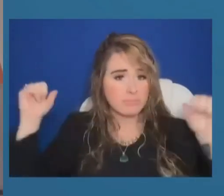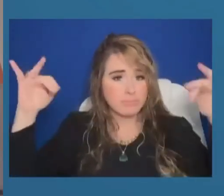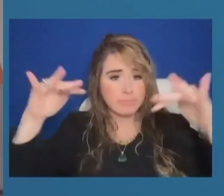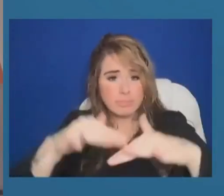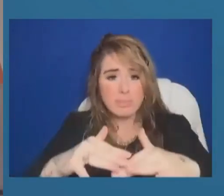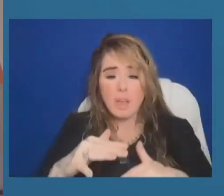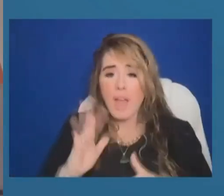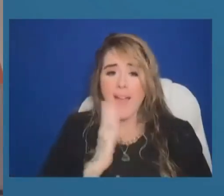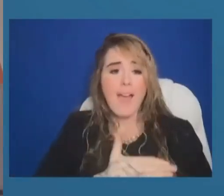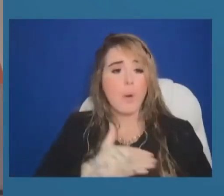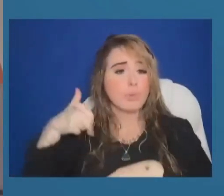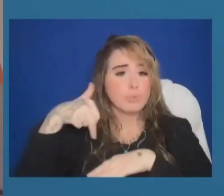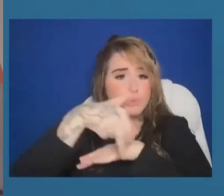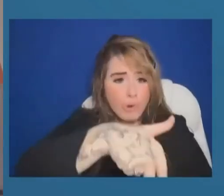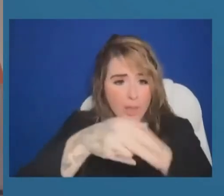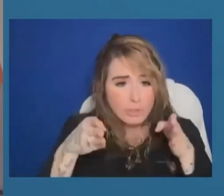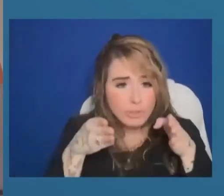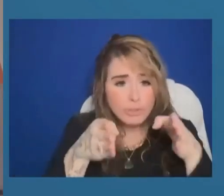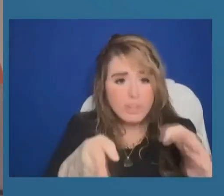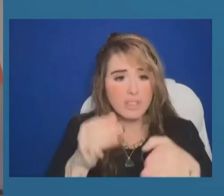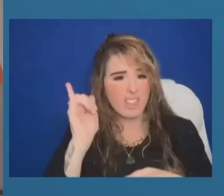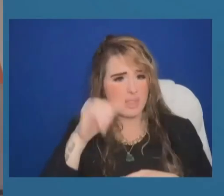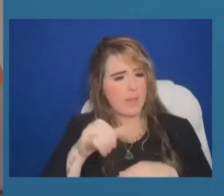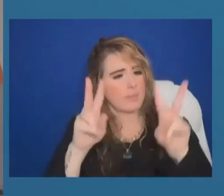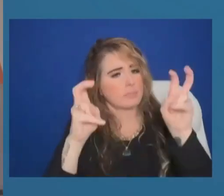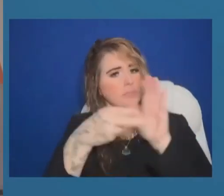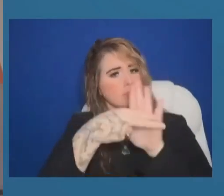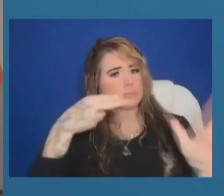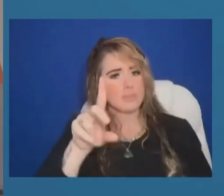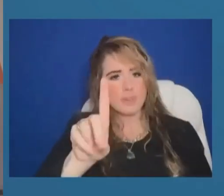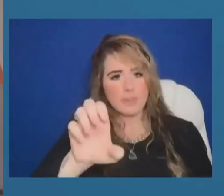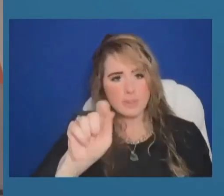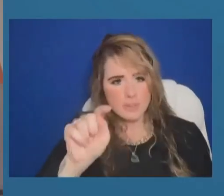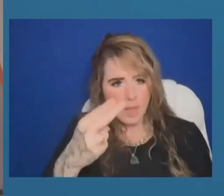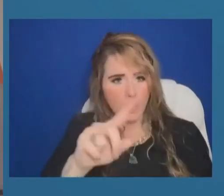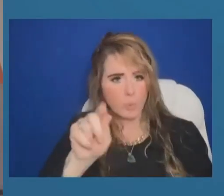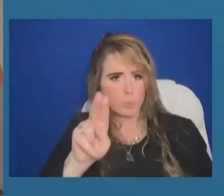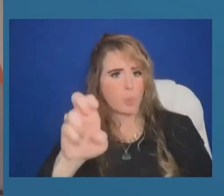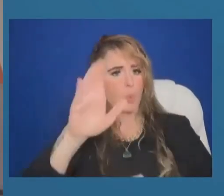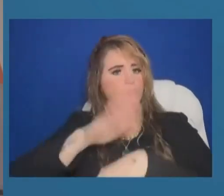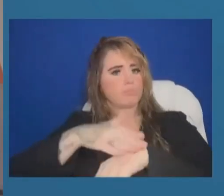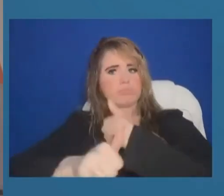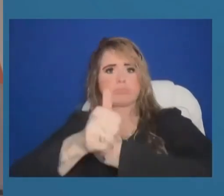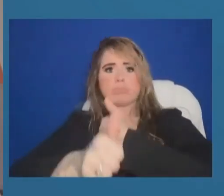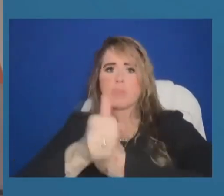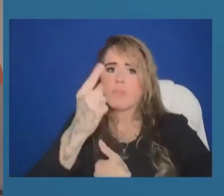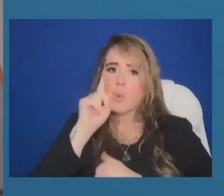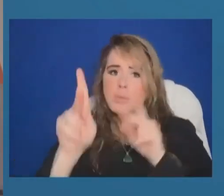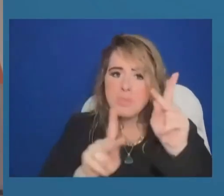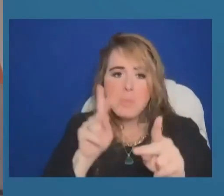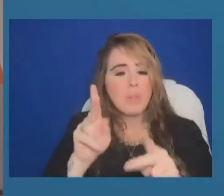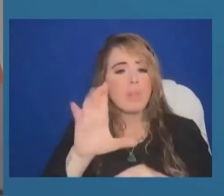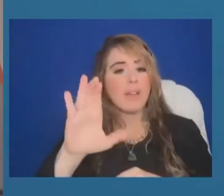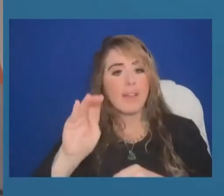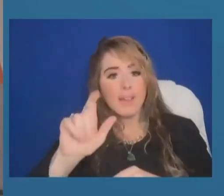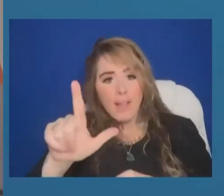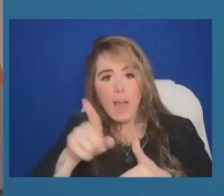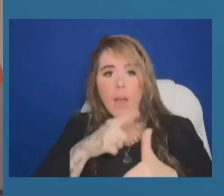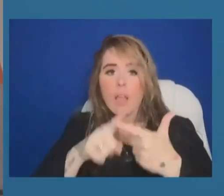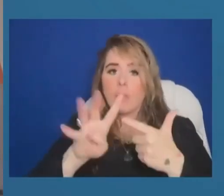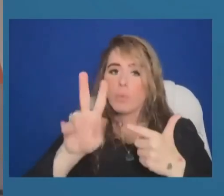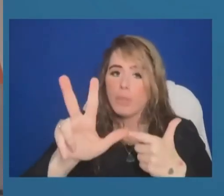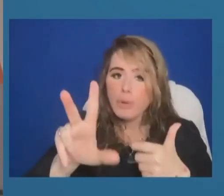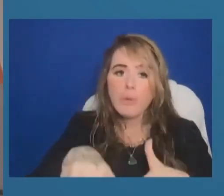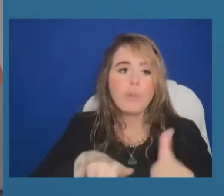streets, which are the death zone for drivers in Manhattan, anybody knows that. Canal Street, 34th Street, 57th